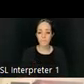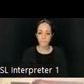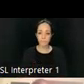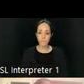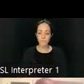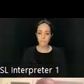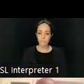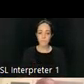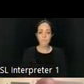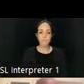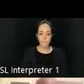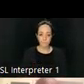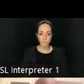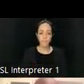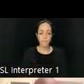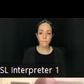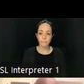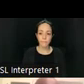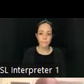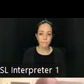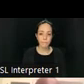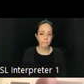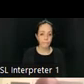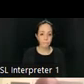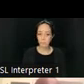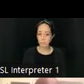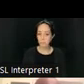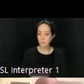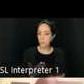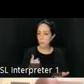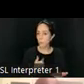some kind of preference, or do we not get to that part yet?